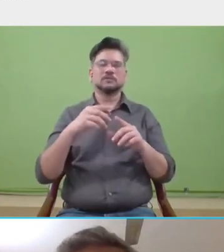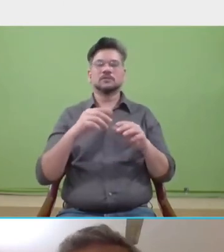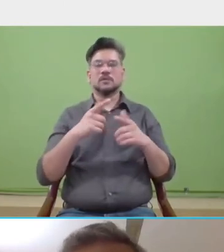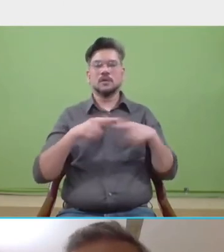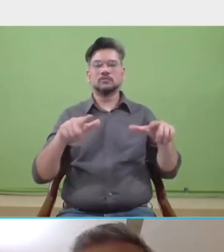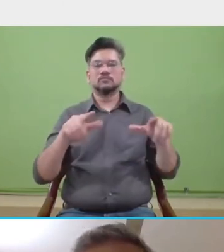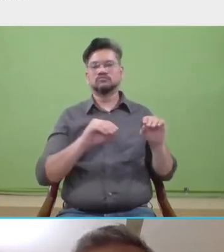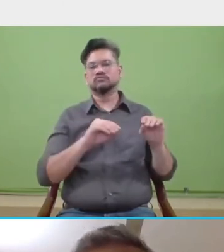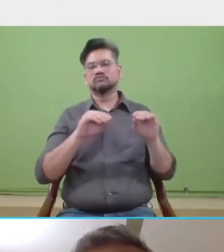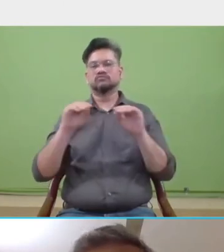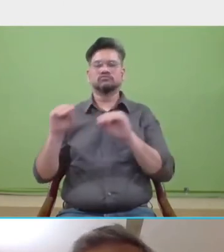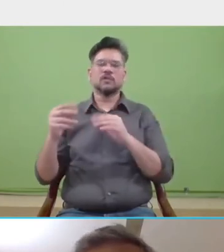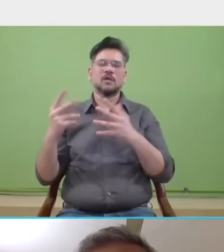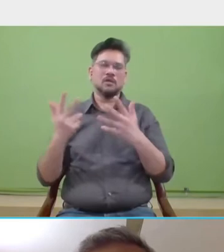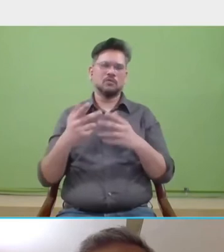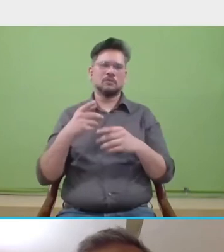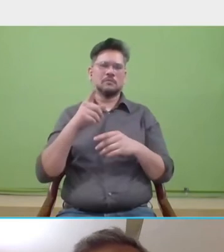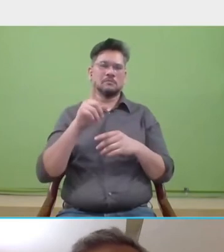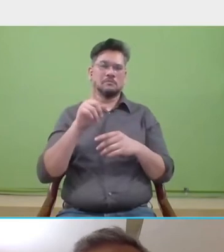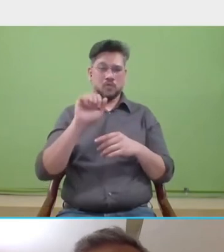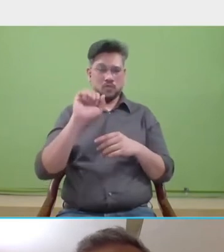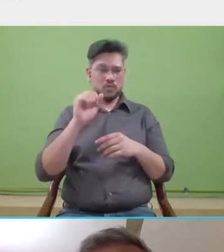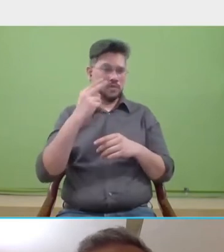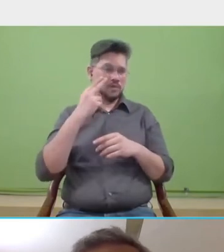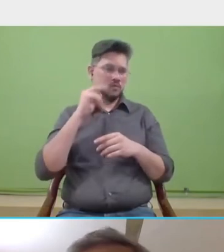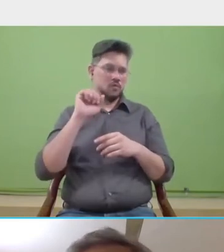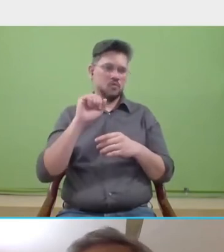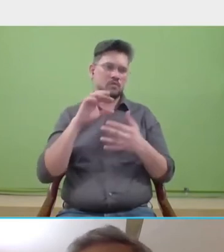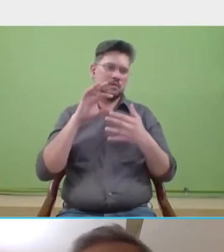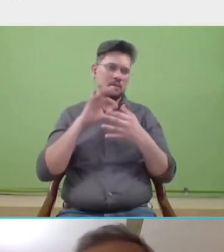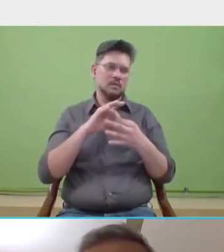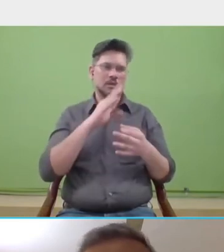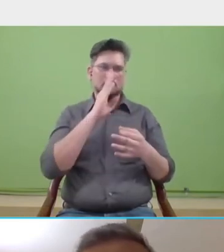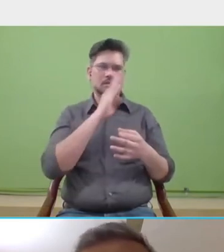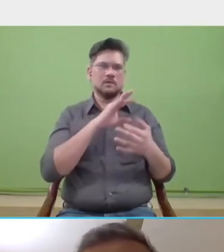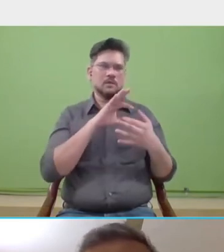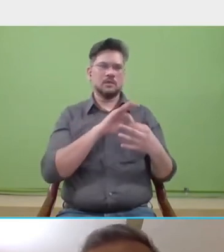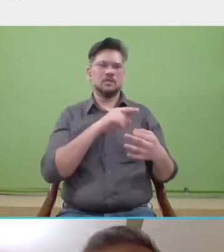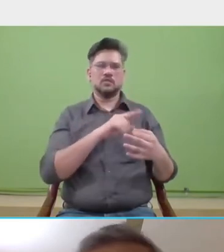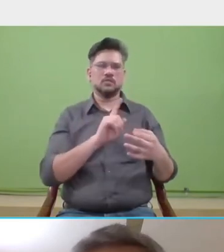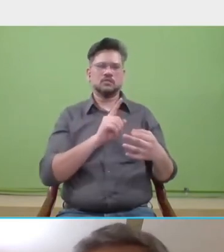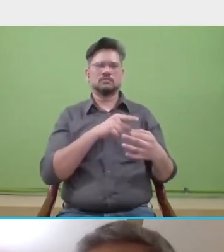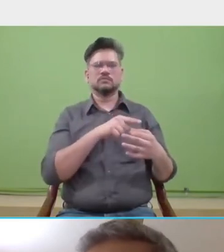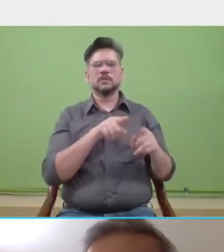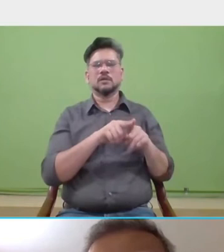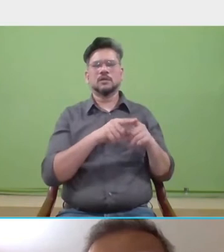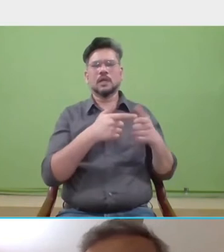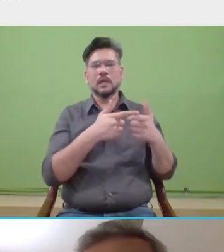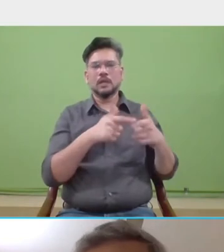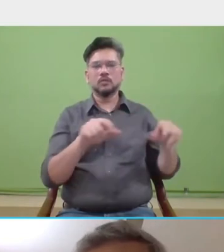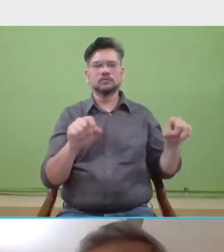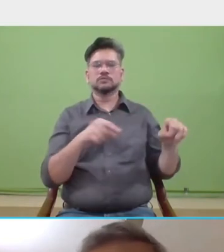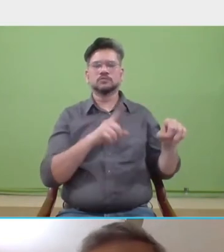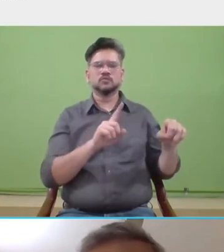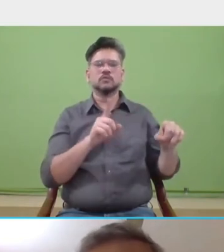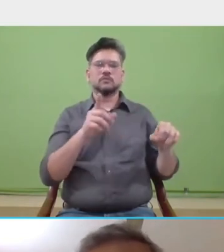specialization uh it's not really so much part of linguistics but something which i work